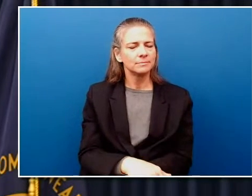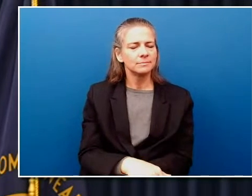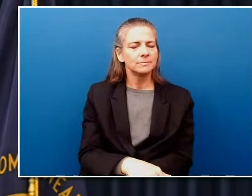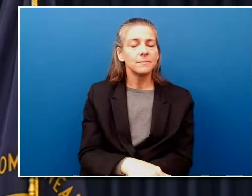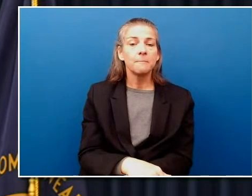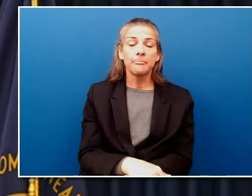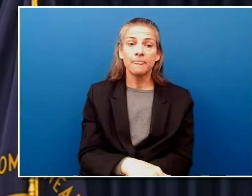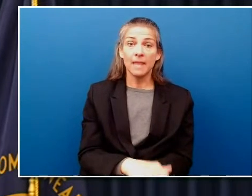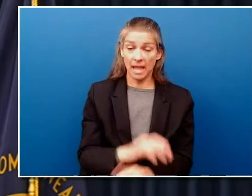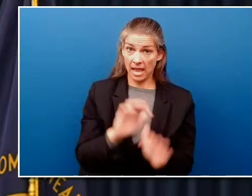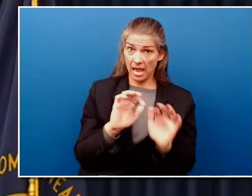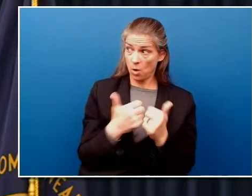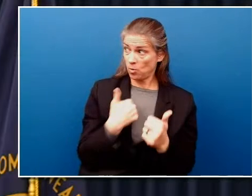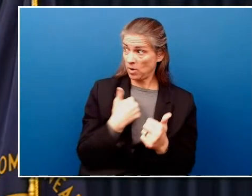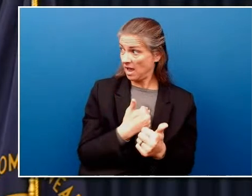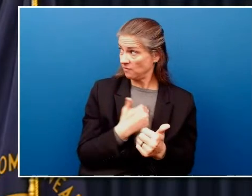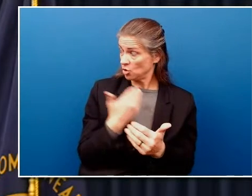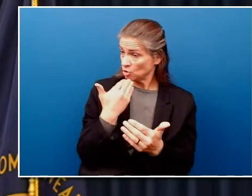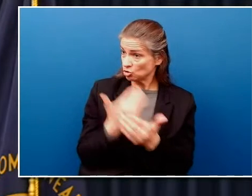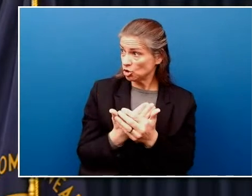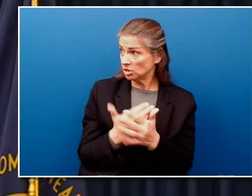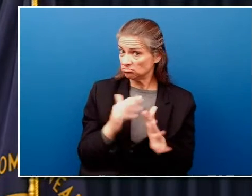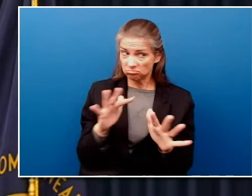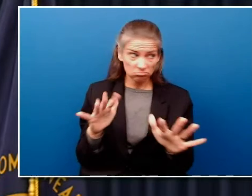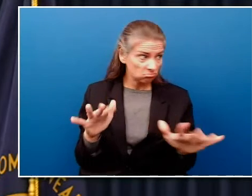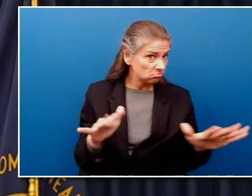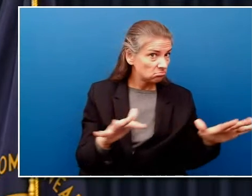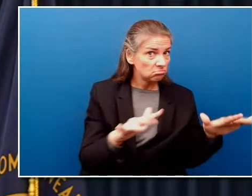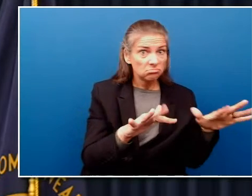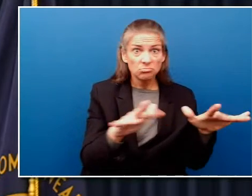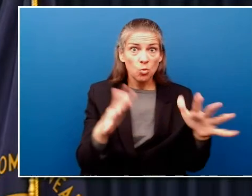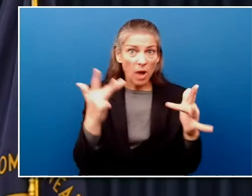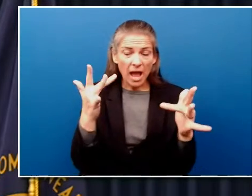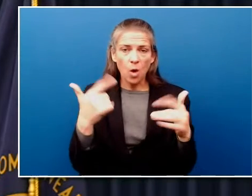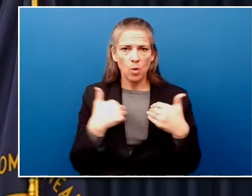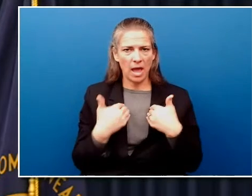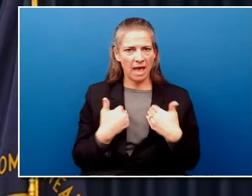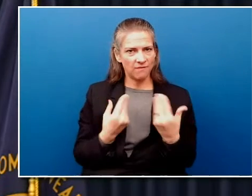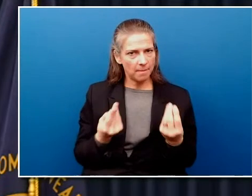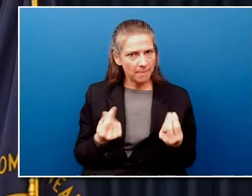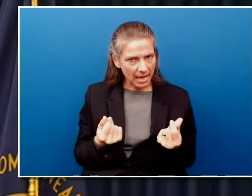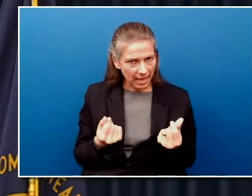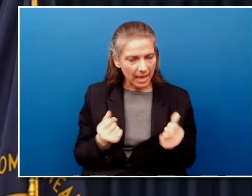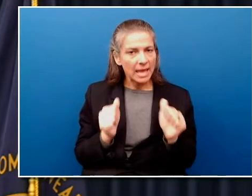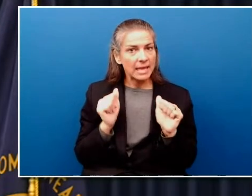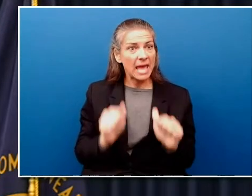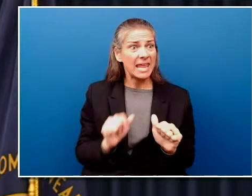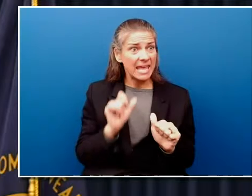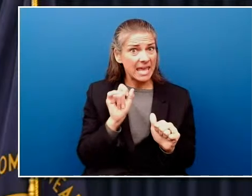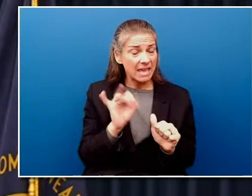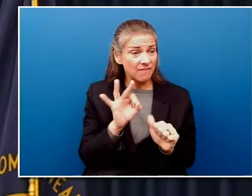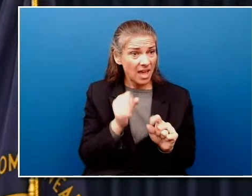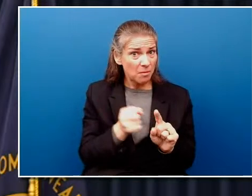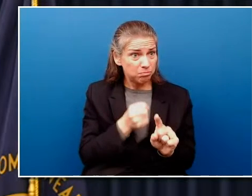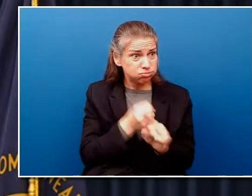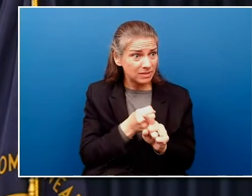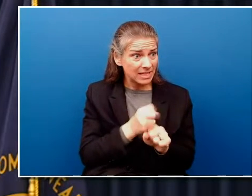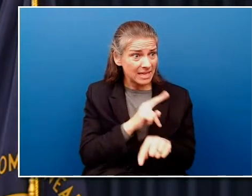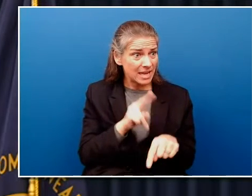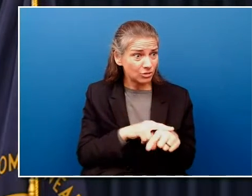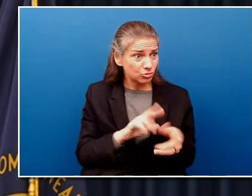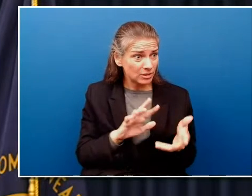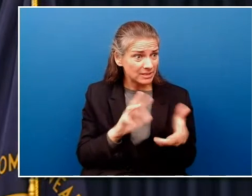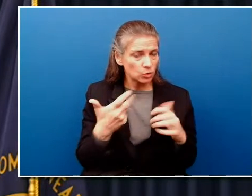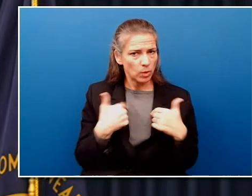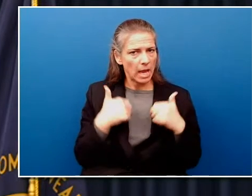good response is the flexibility to spend the dollars that are needed after a natural disaster or an emergency.